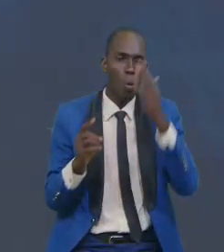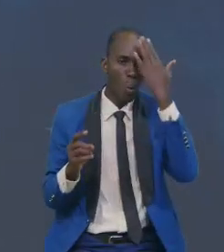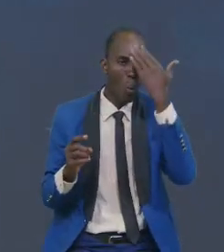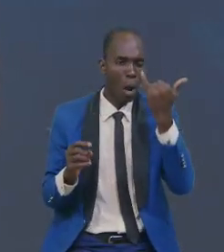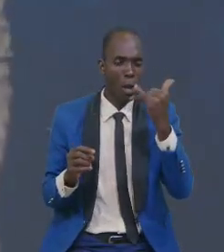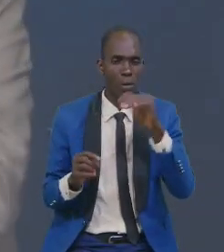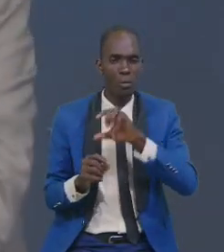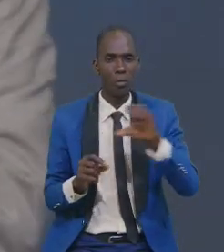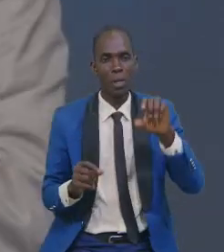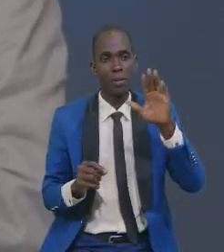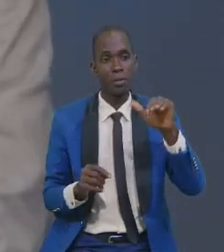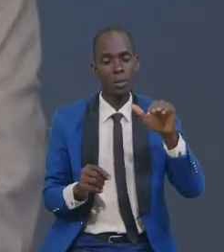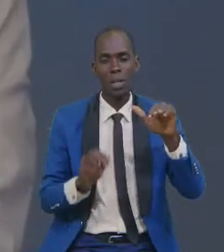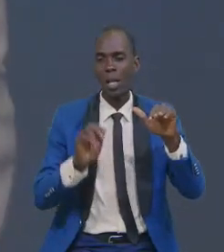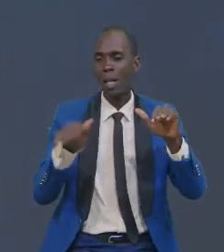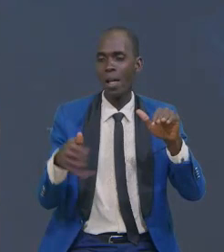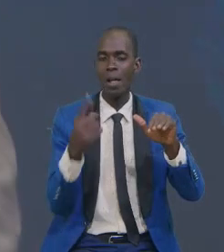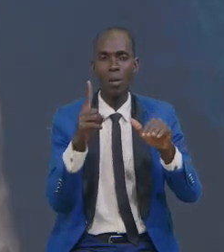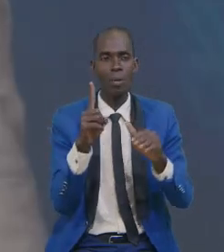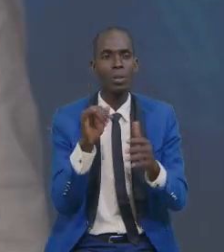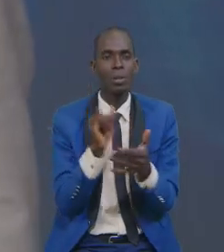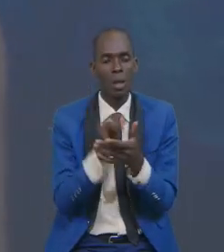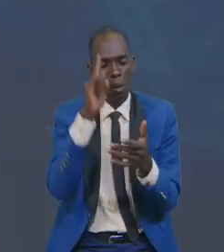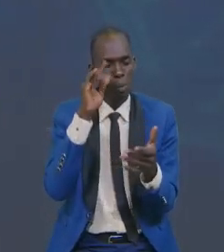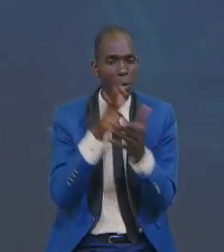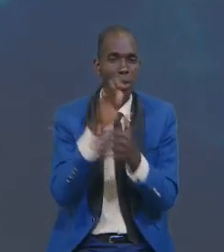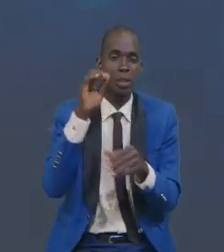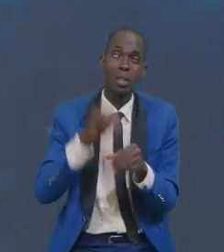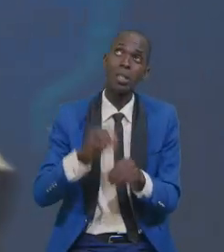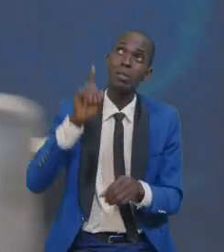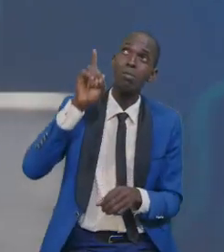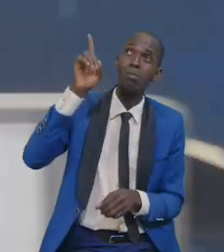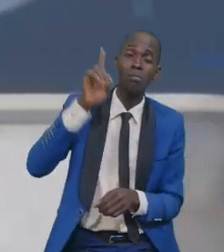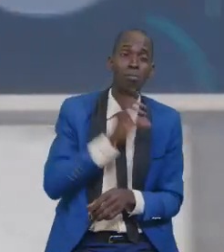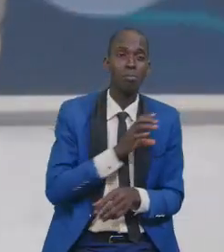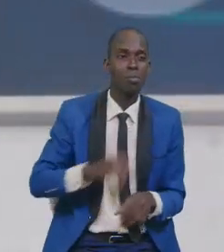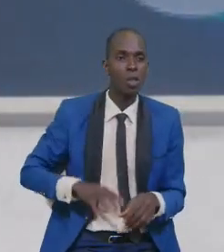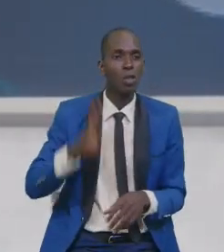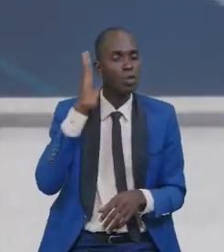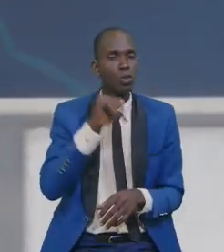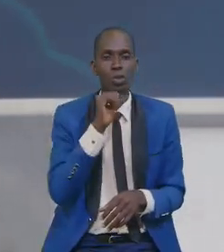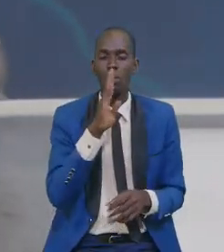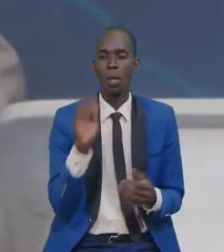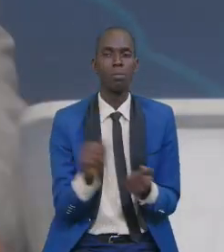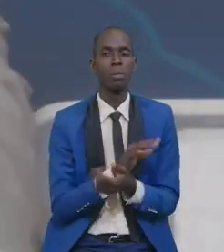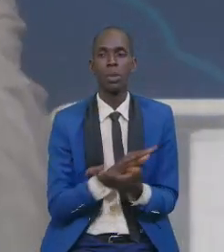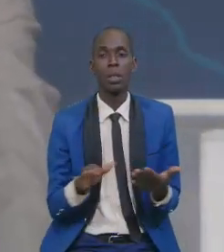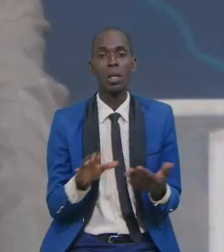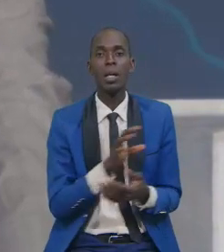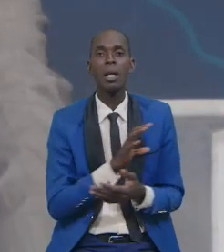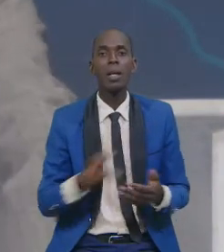whosoever believeth in him should not perish. Christ has made